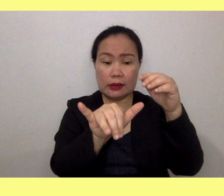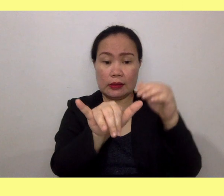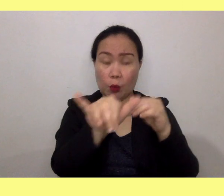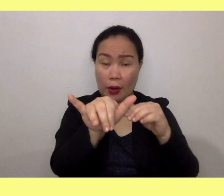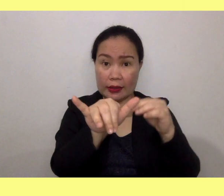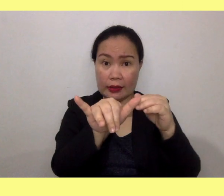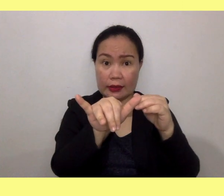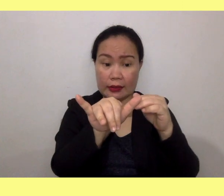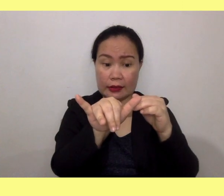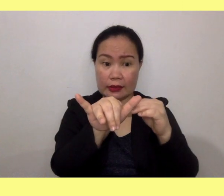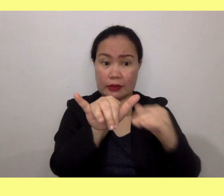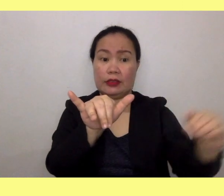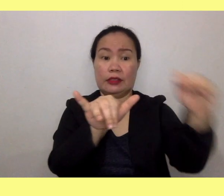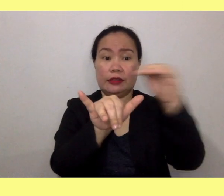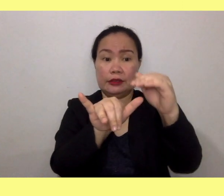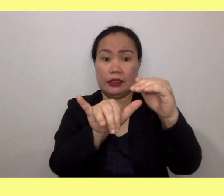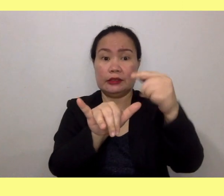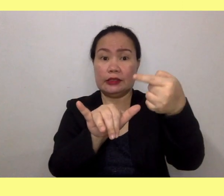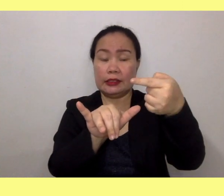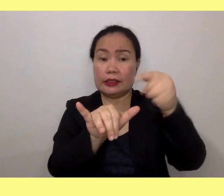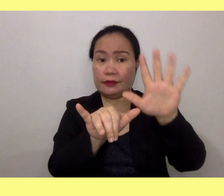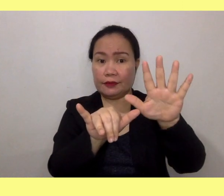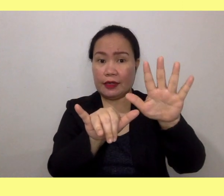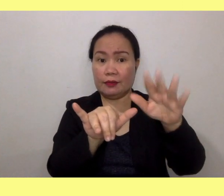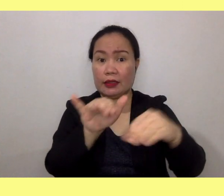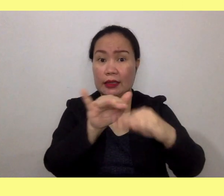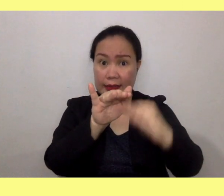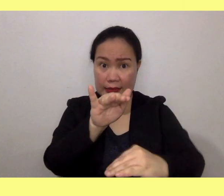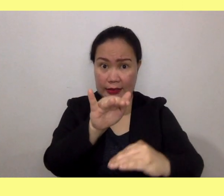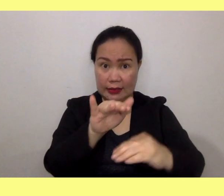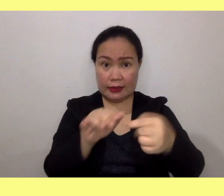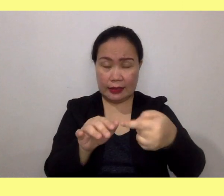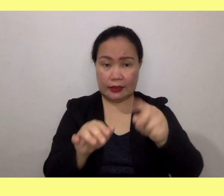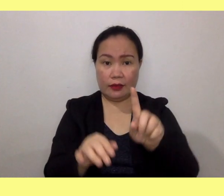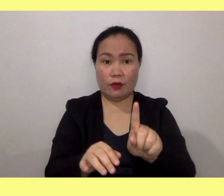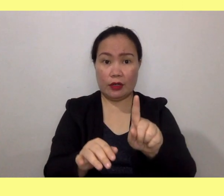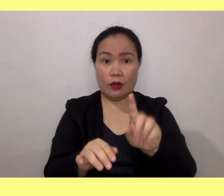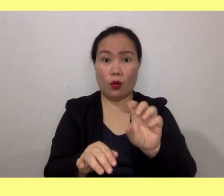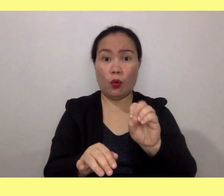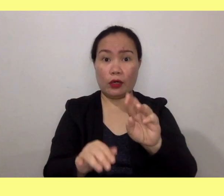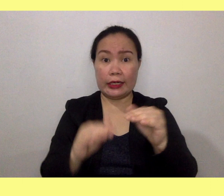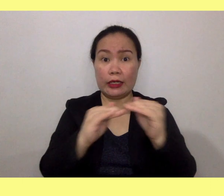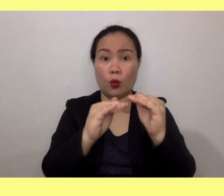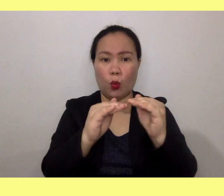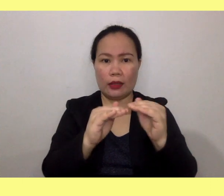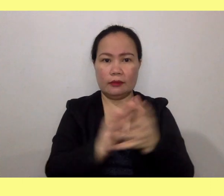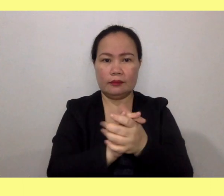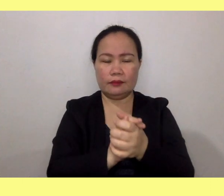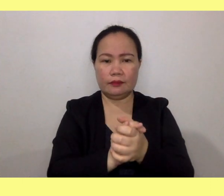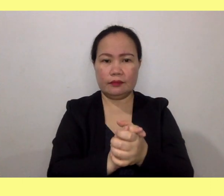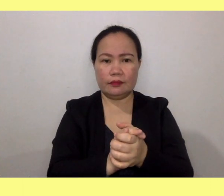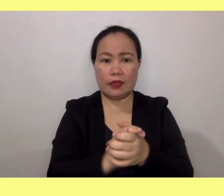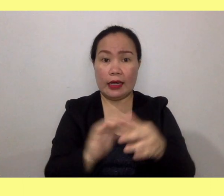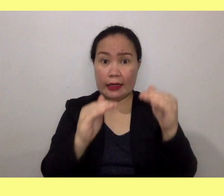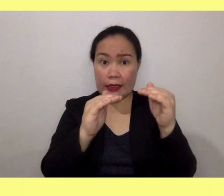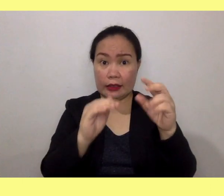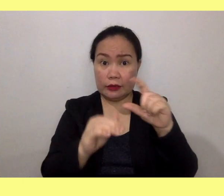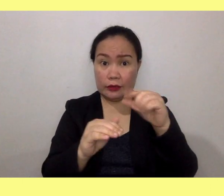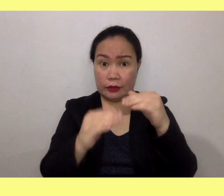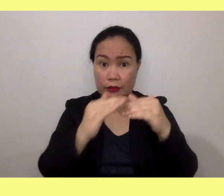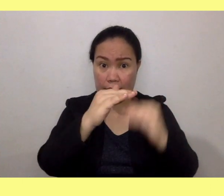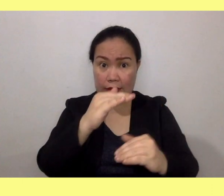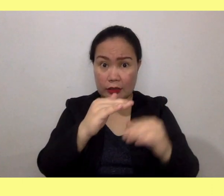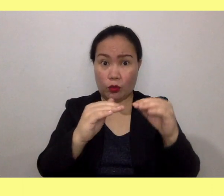greater than negative 5 but less than or equal to negative 1. So, ito ngayon na magiging values ng y natin. Mas mataas siya sa